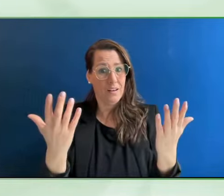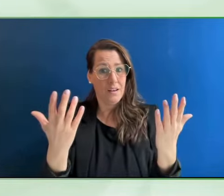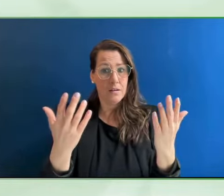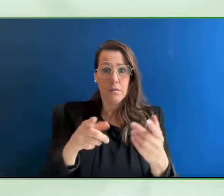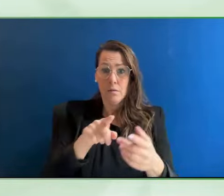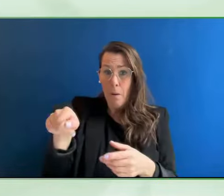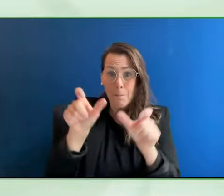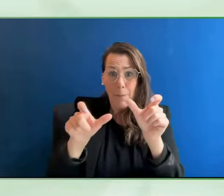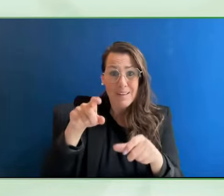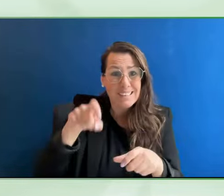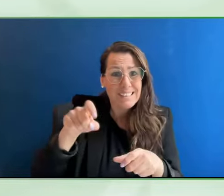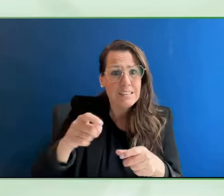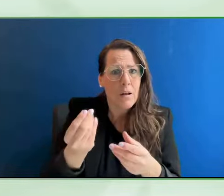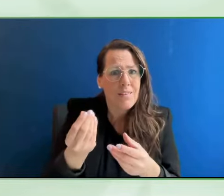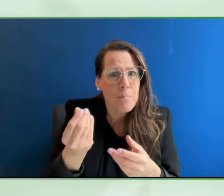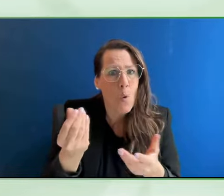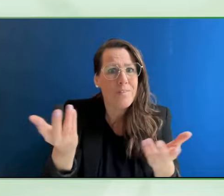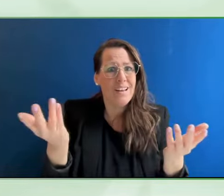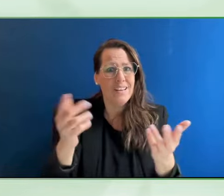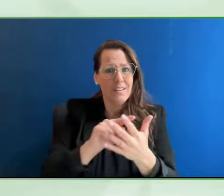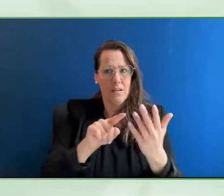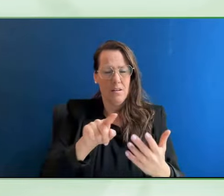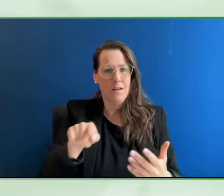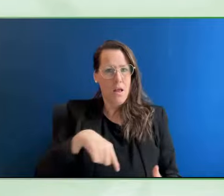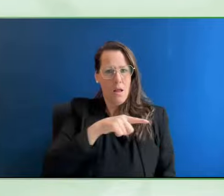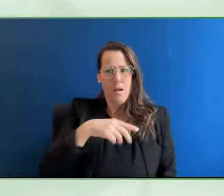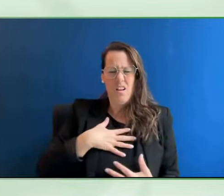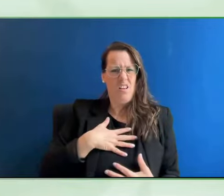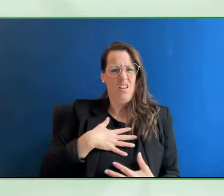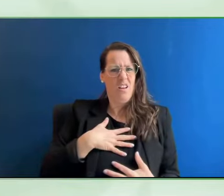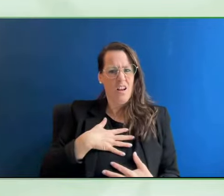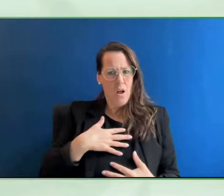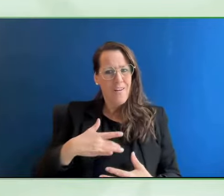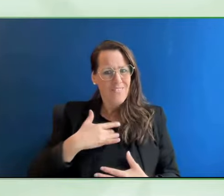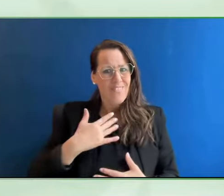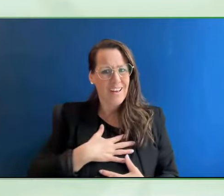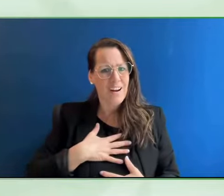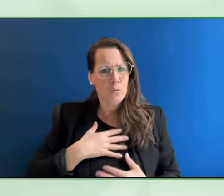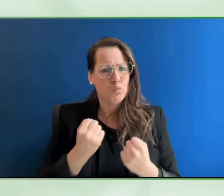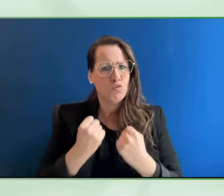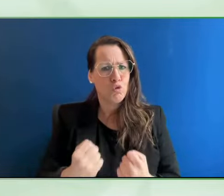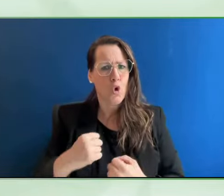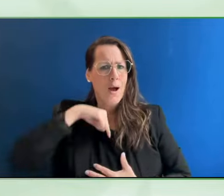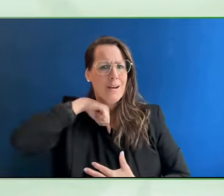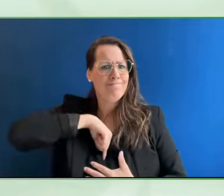So therefore we have these initiatives, and I hope for many years,